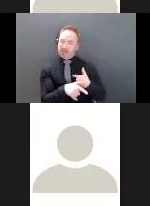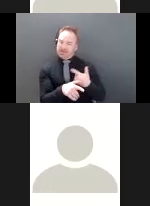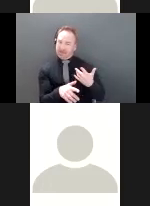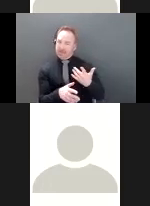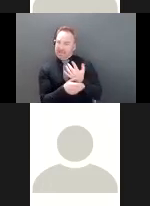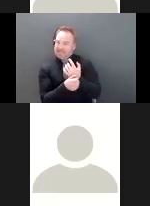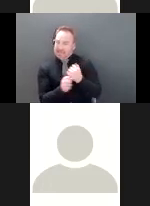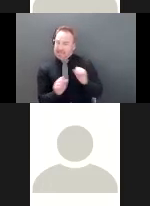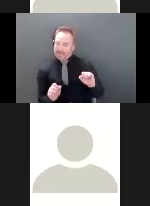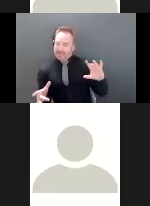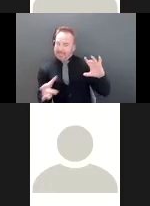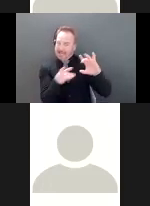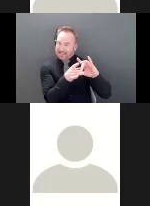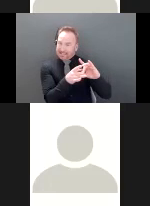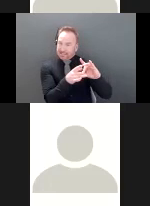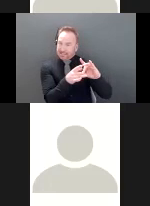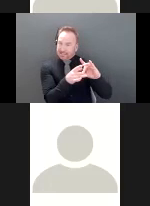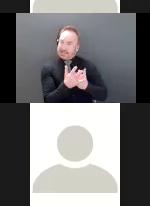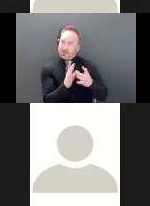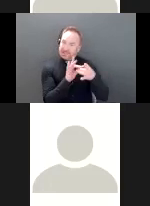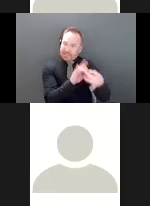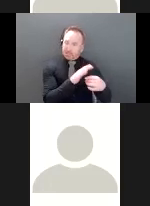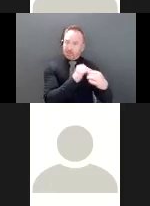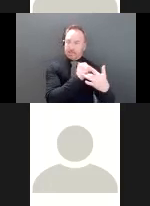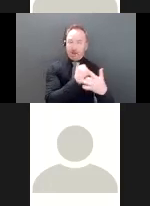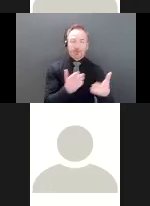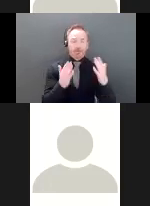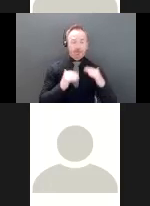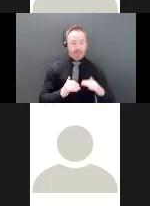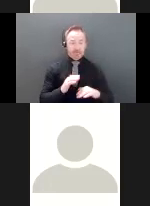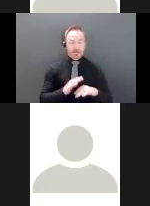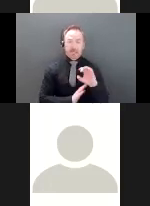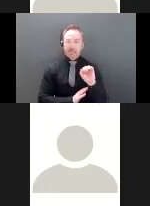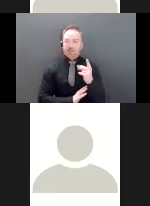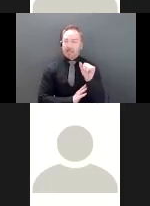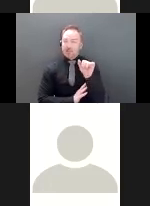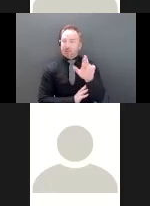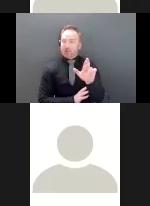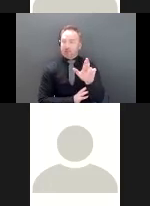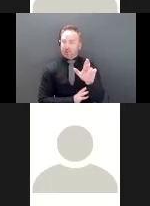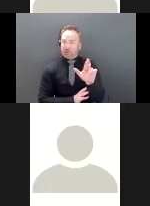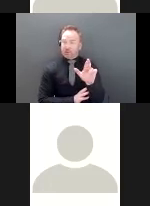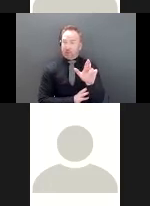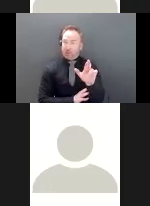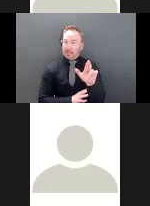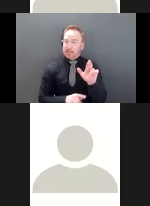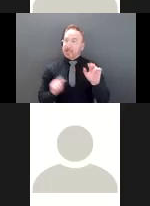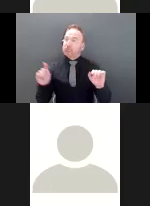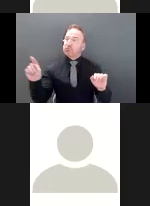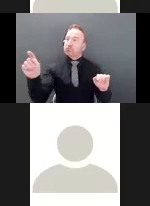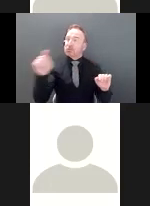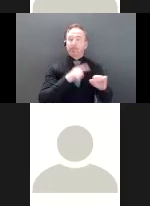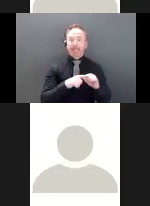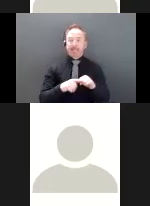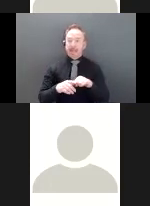through technology, and also the reality of shelter spaces, that we know not all shelter spaces are fully